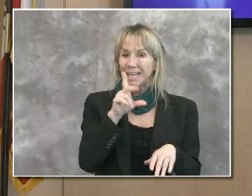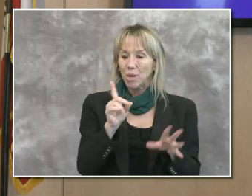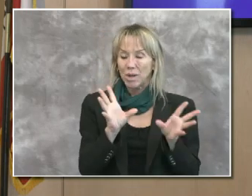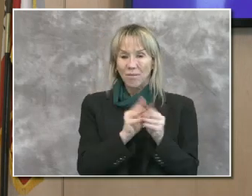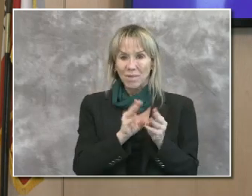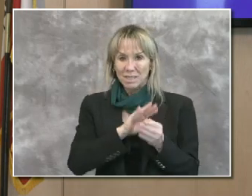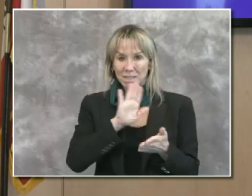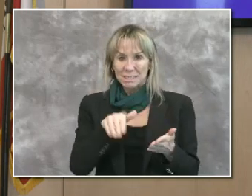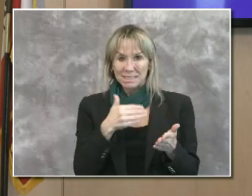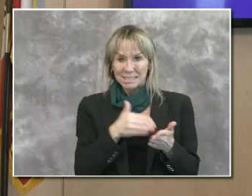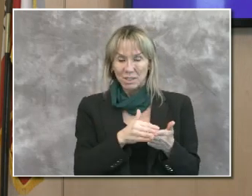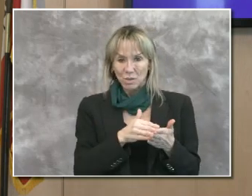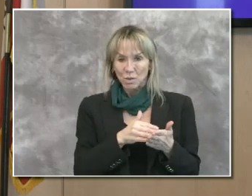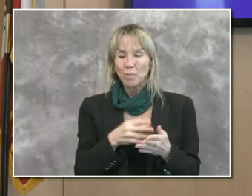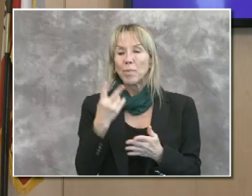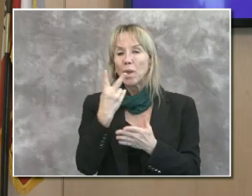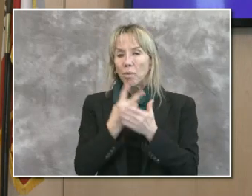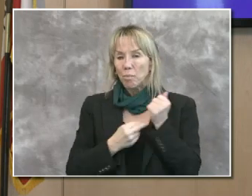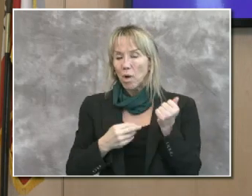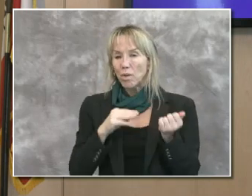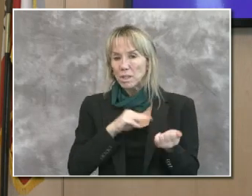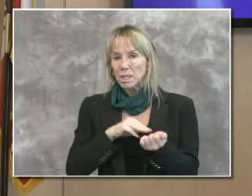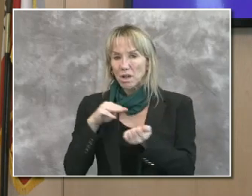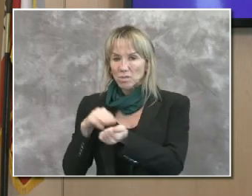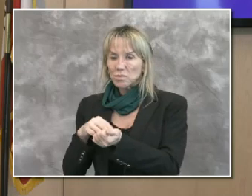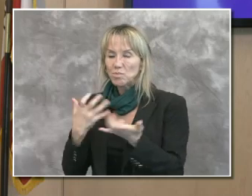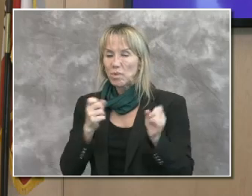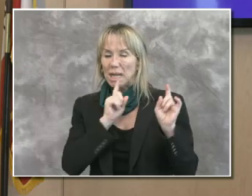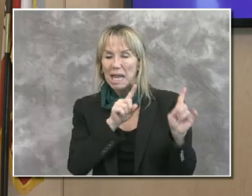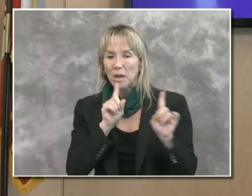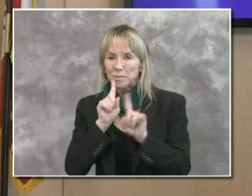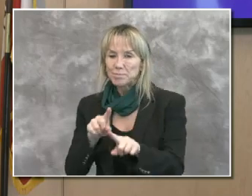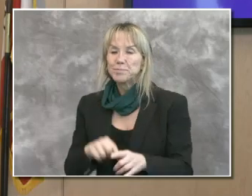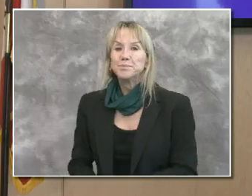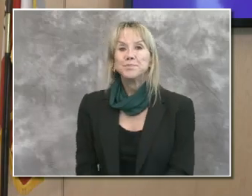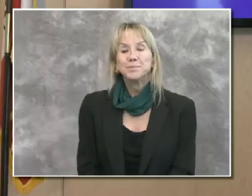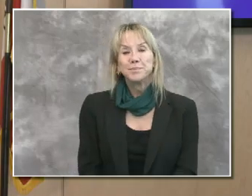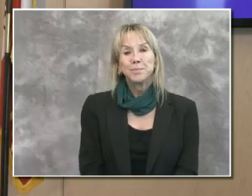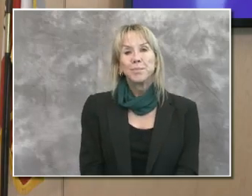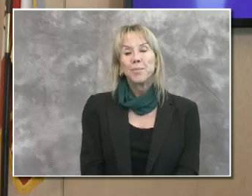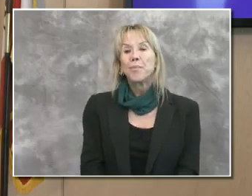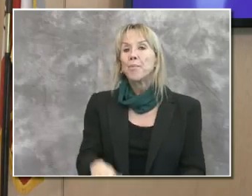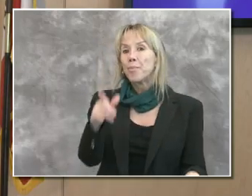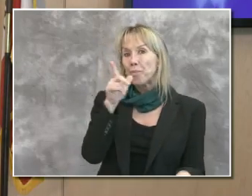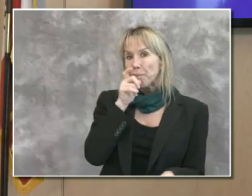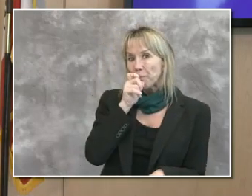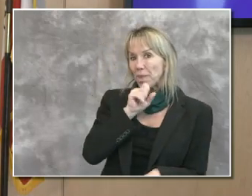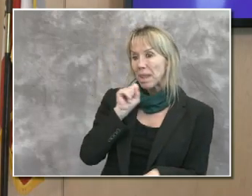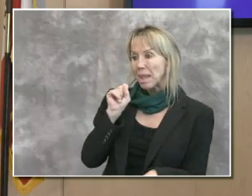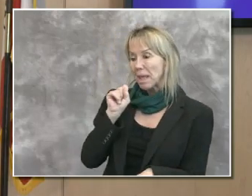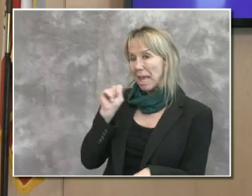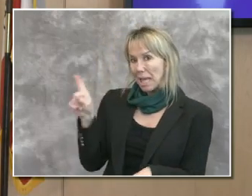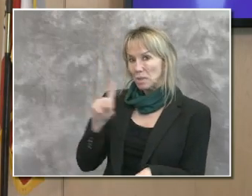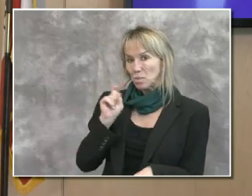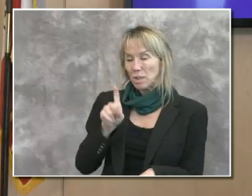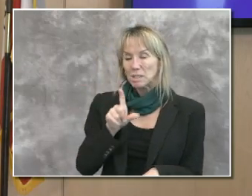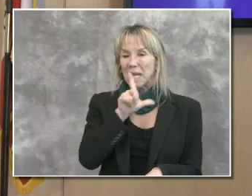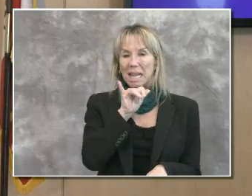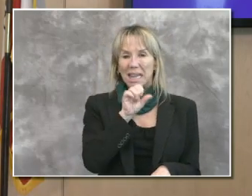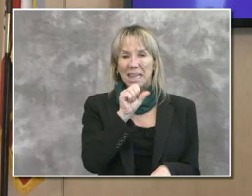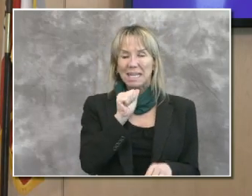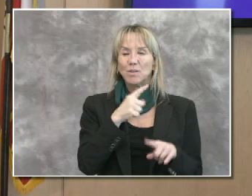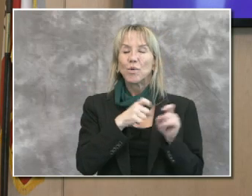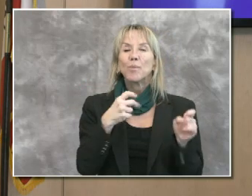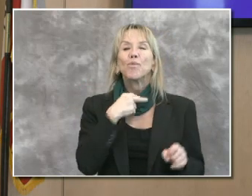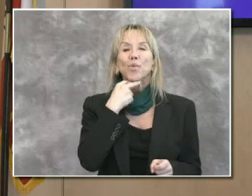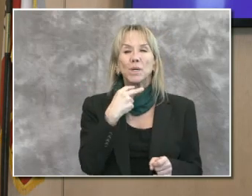then Dr. Wooten will answer the latter part of the question. Thank you. This is from Lisa Halverstadt, Voice of San Diego. Given the